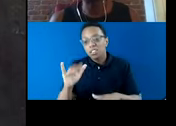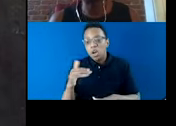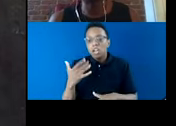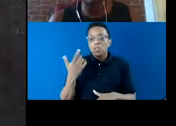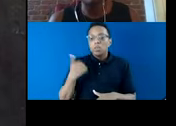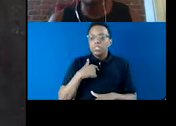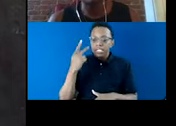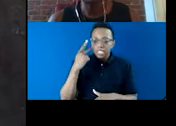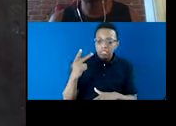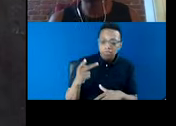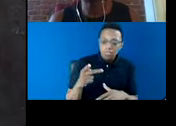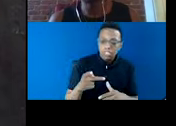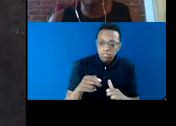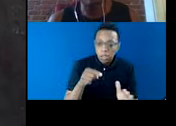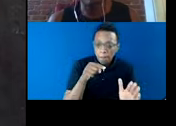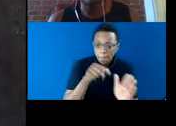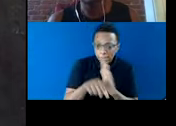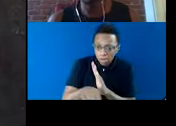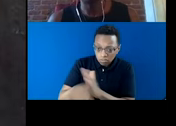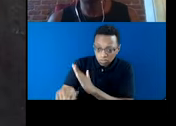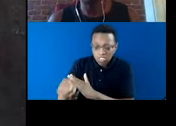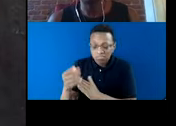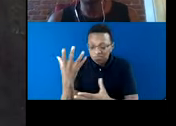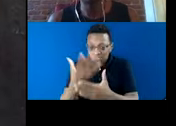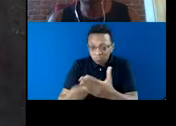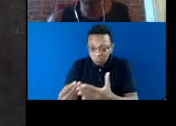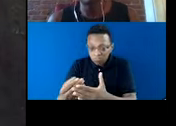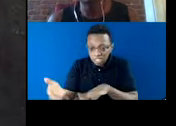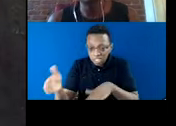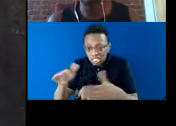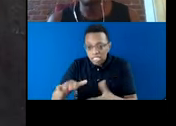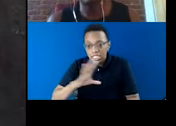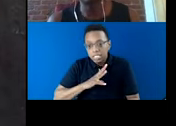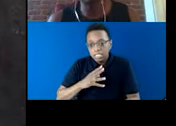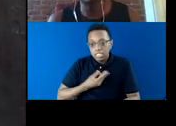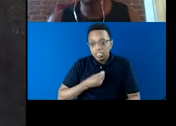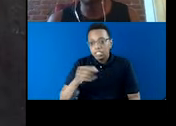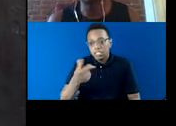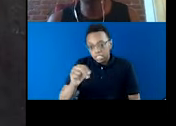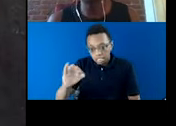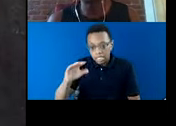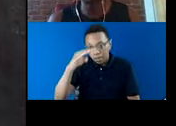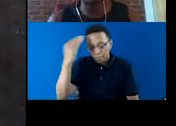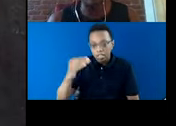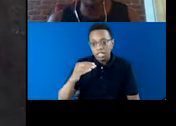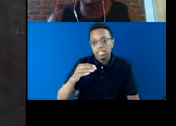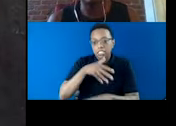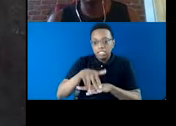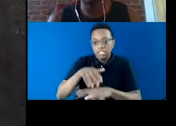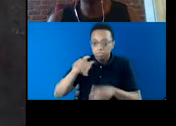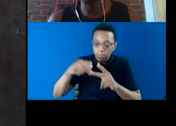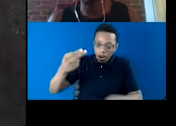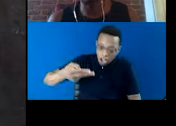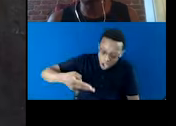the murder rates and the rates of death among trans and gender nonconforming Black and Indigenous people to be so